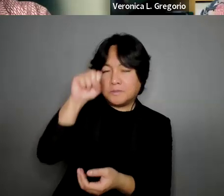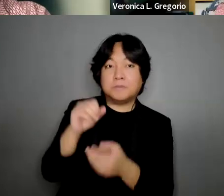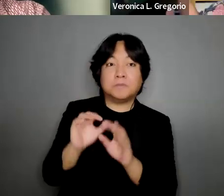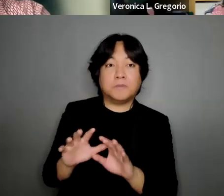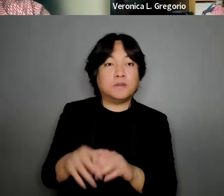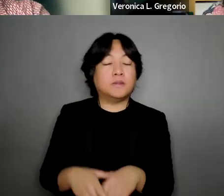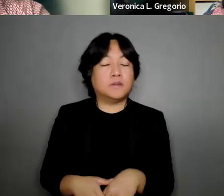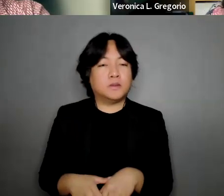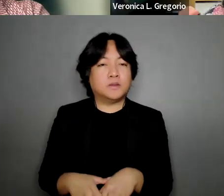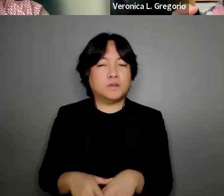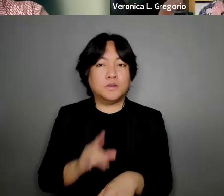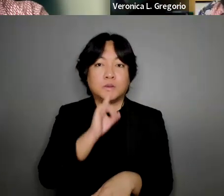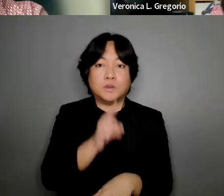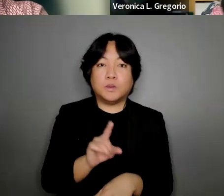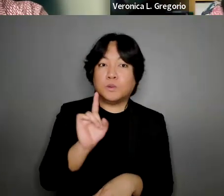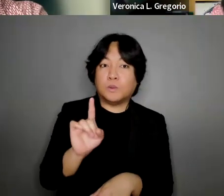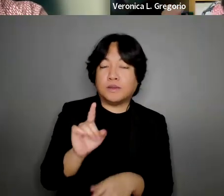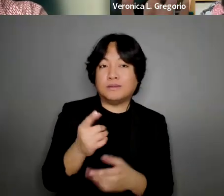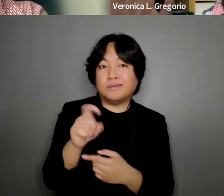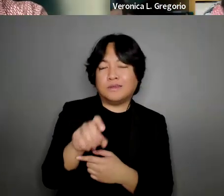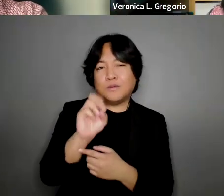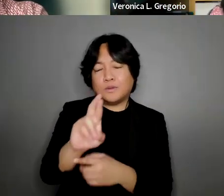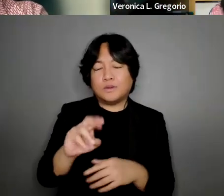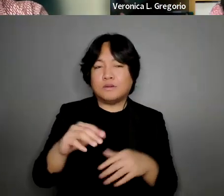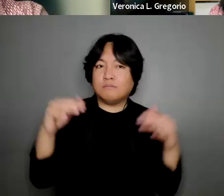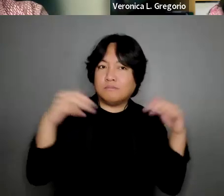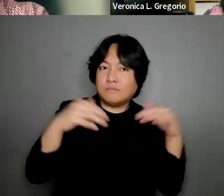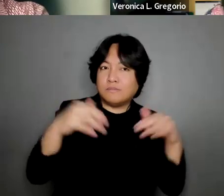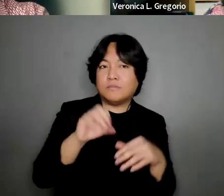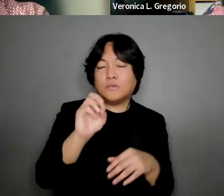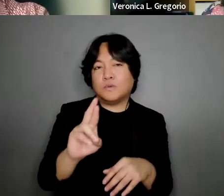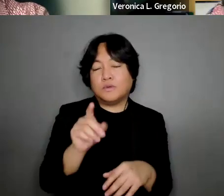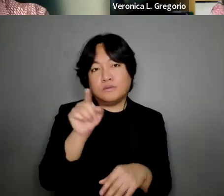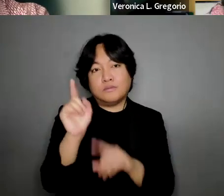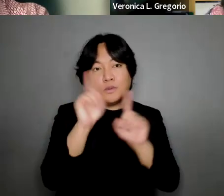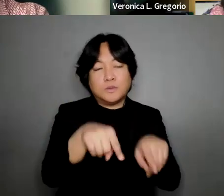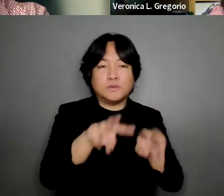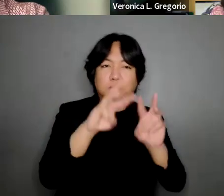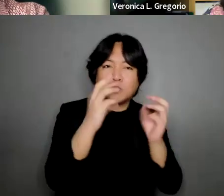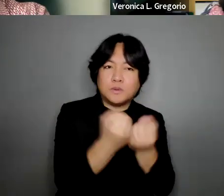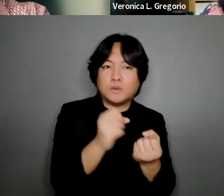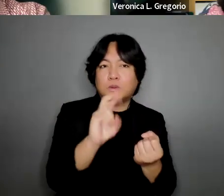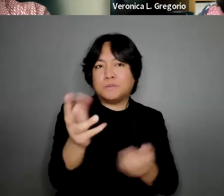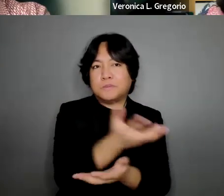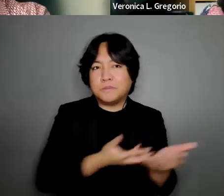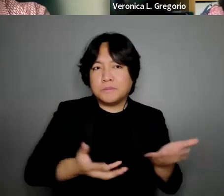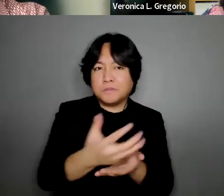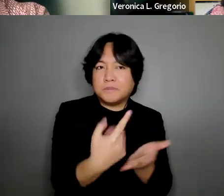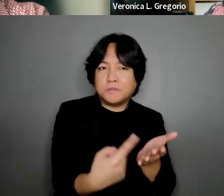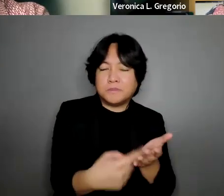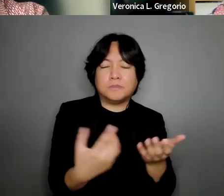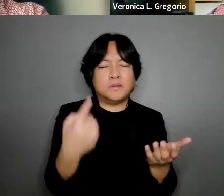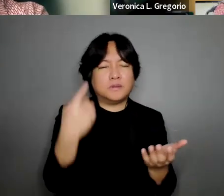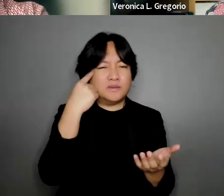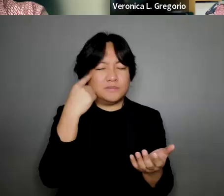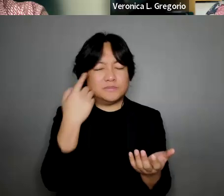sa practical sense lang, sa mga conferences, when you attend workshops and all around table discussions, I